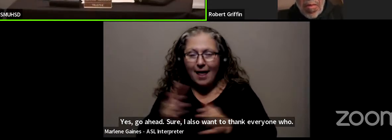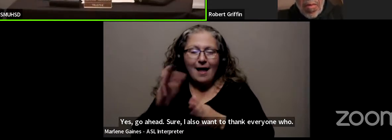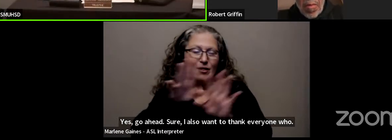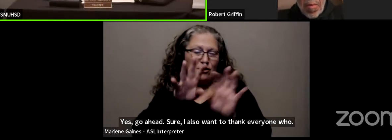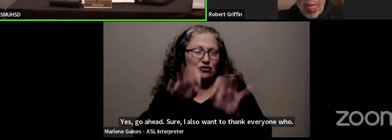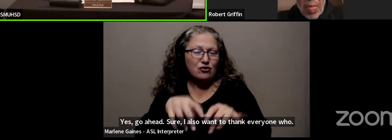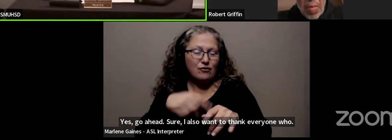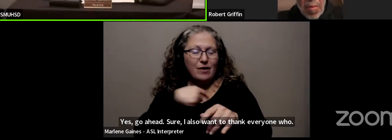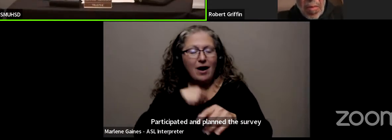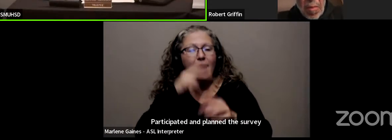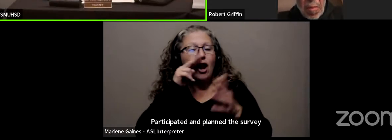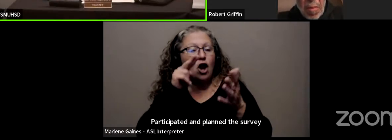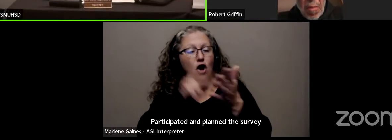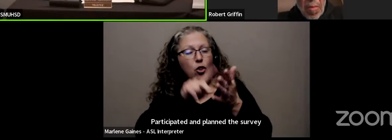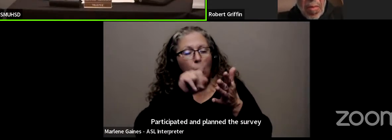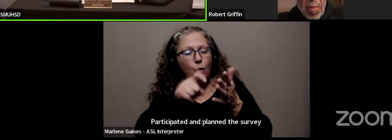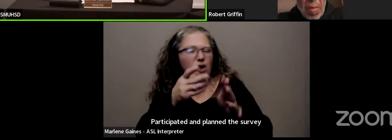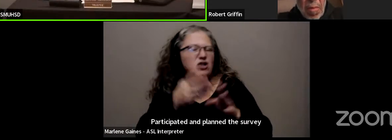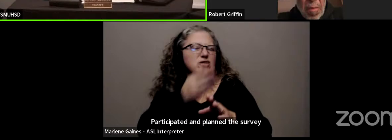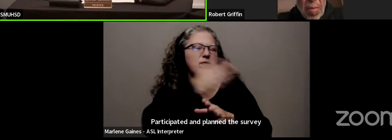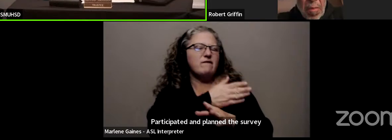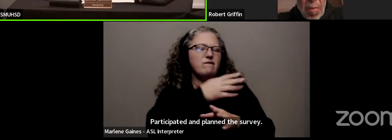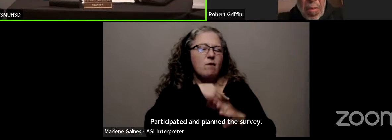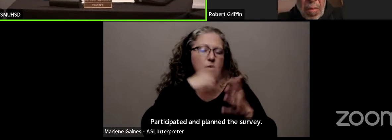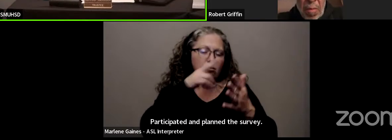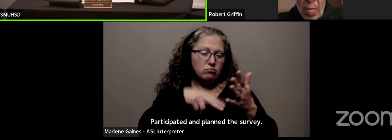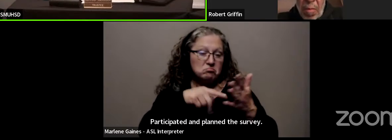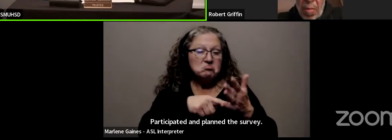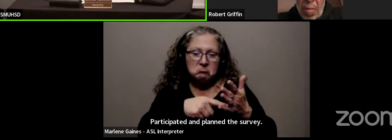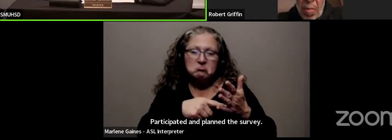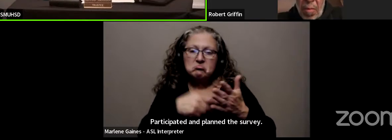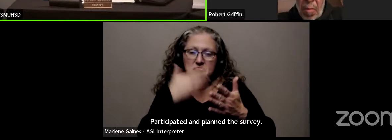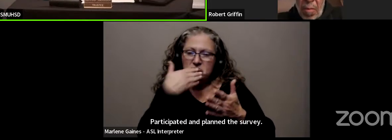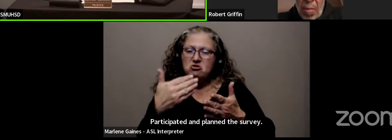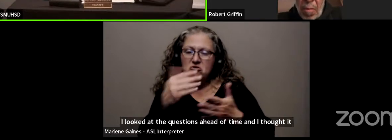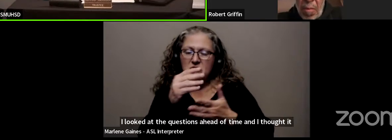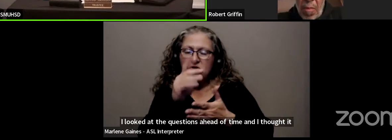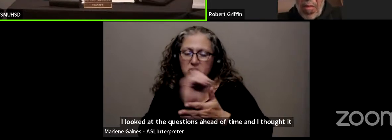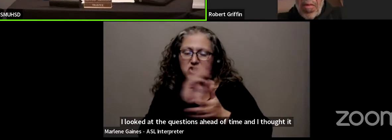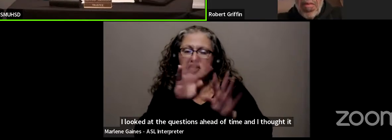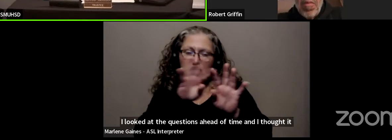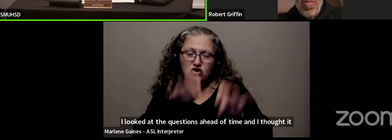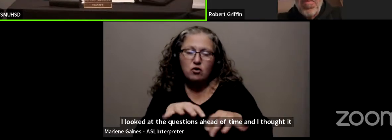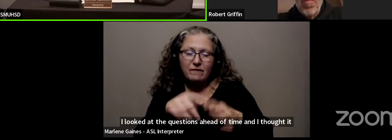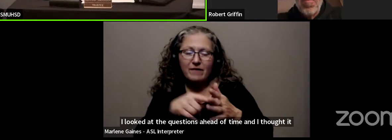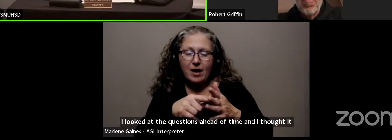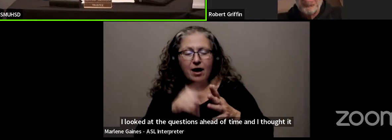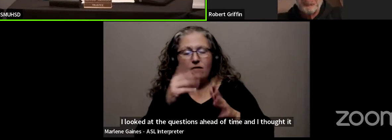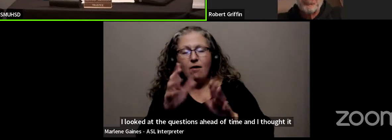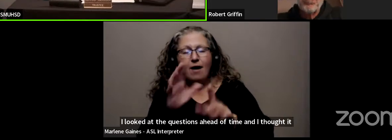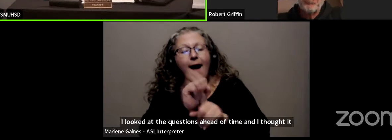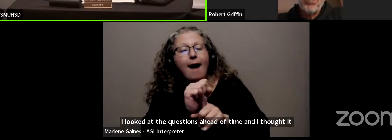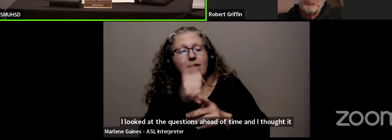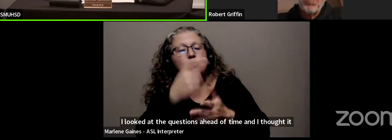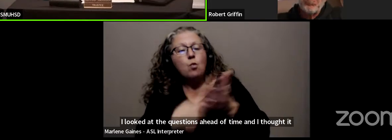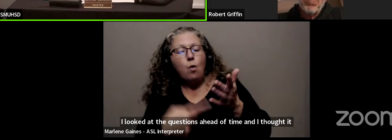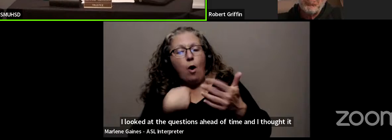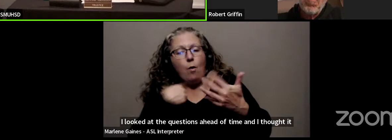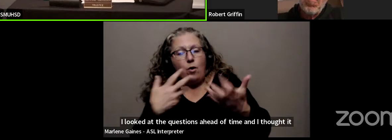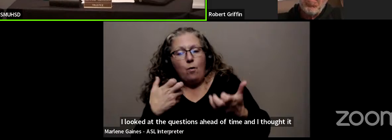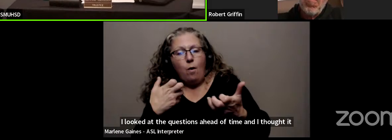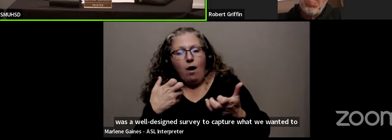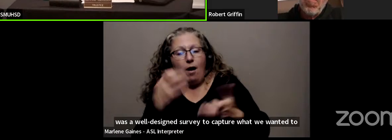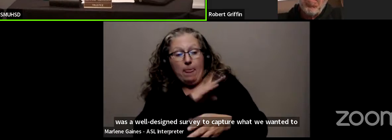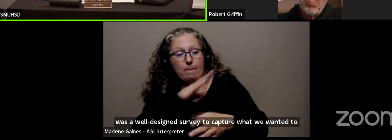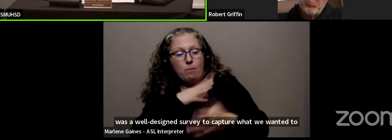survey. I looked at the questions ahead of time and I thought it was a well-designed survey to capture what we wanted to understand as a